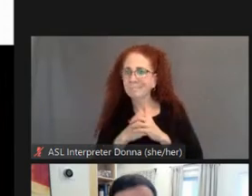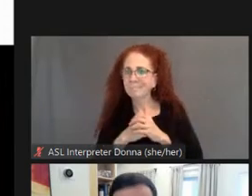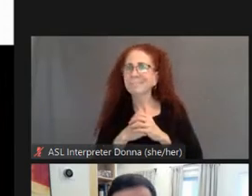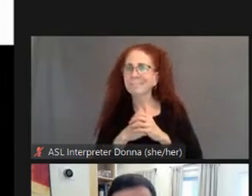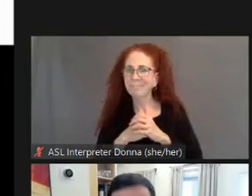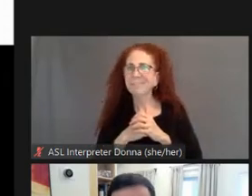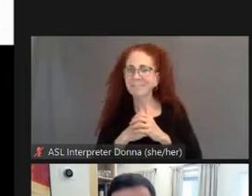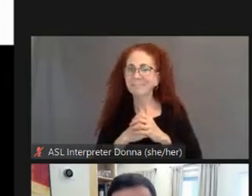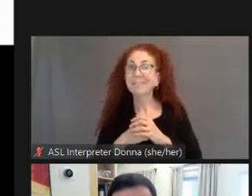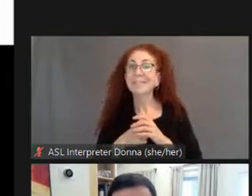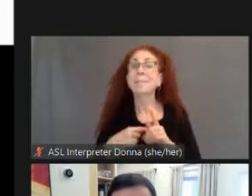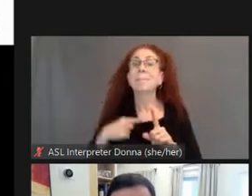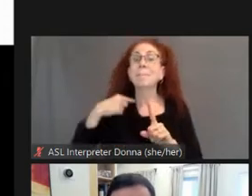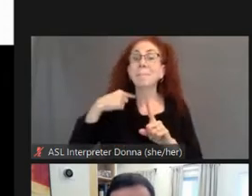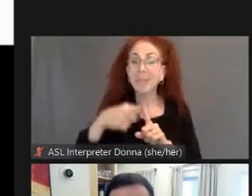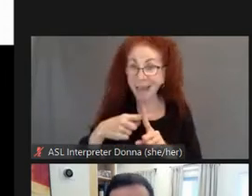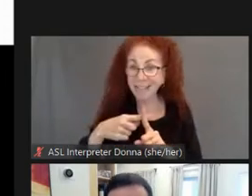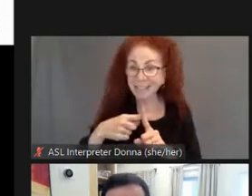in addition to